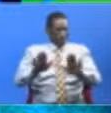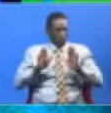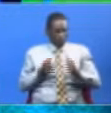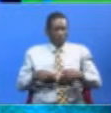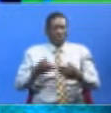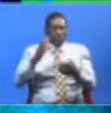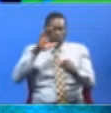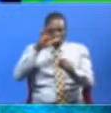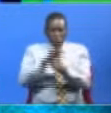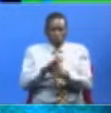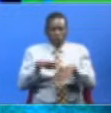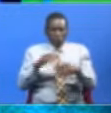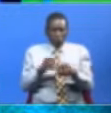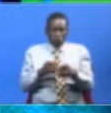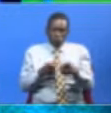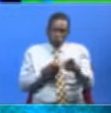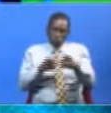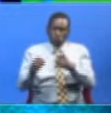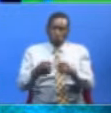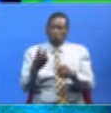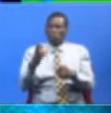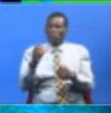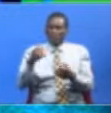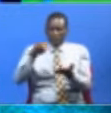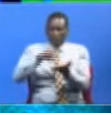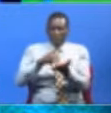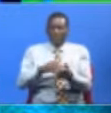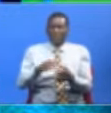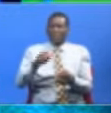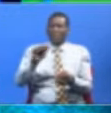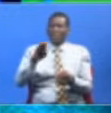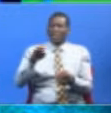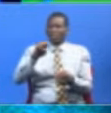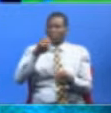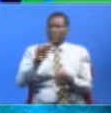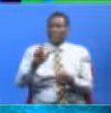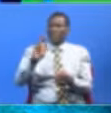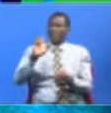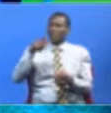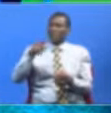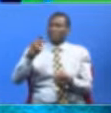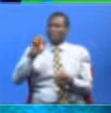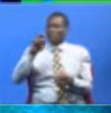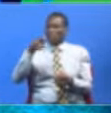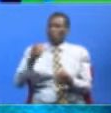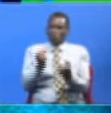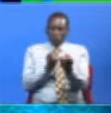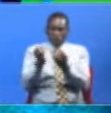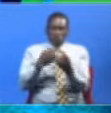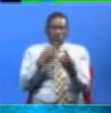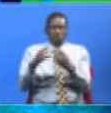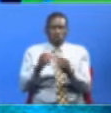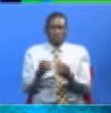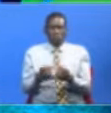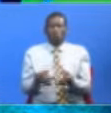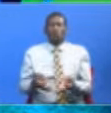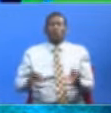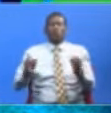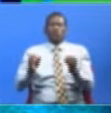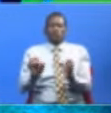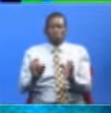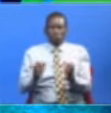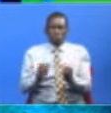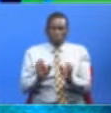Well, the 200 metres at the ABSA Kip Keino Classic this Saturday. Speaking during the athlete's official press conference here in Nairobi